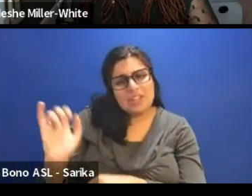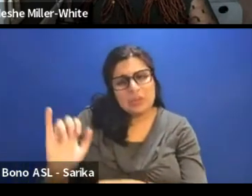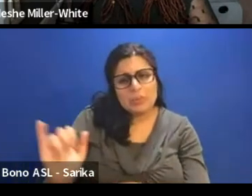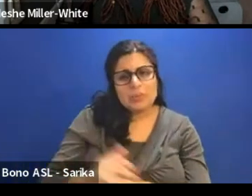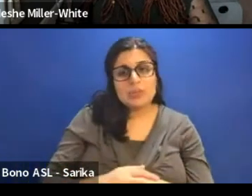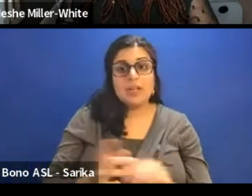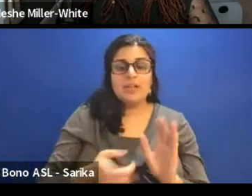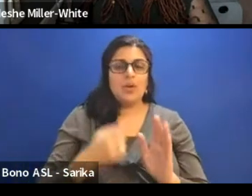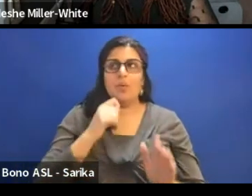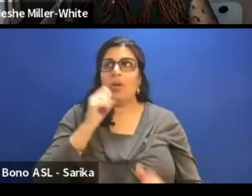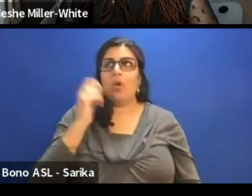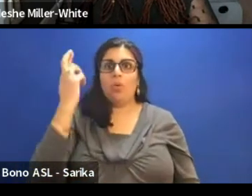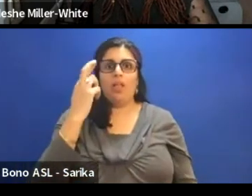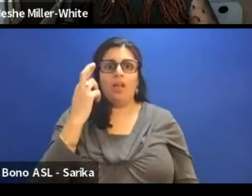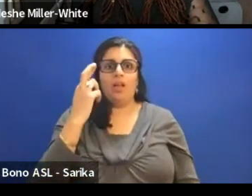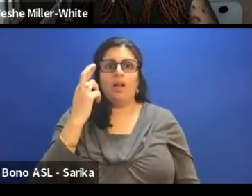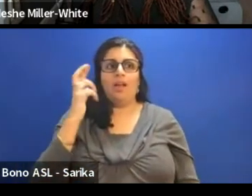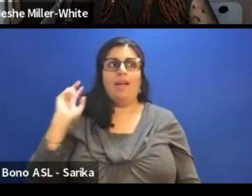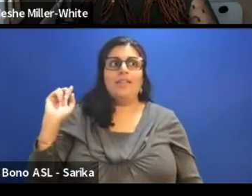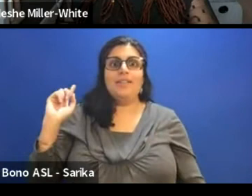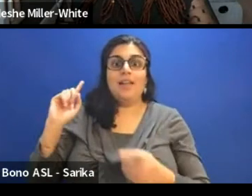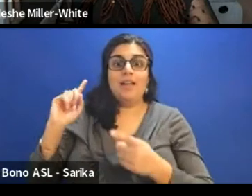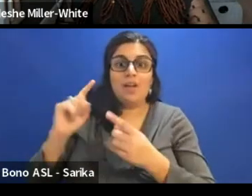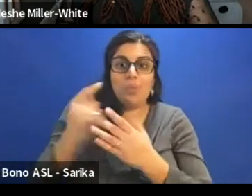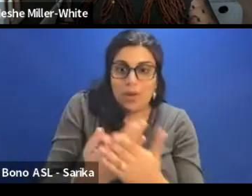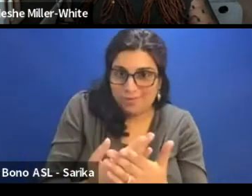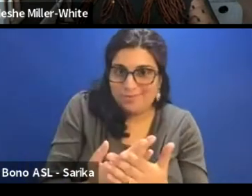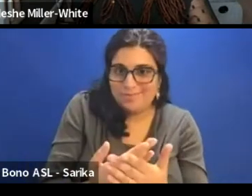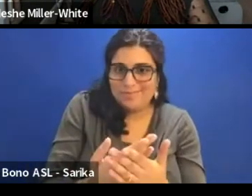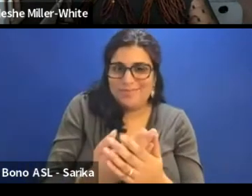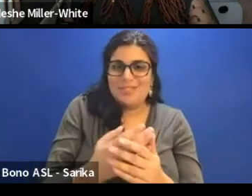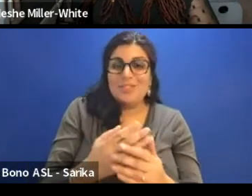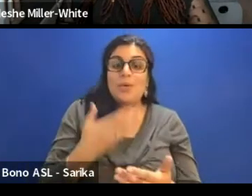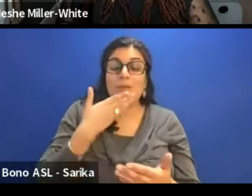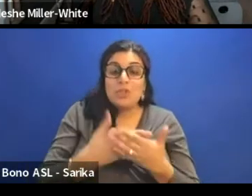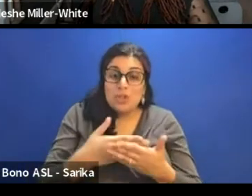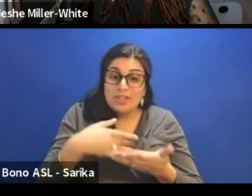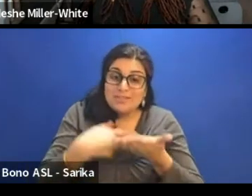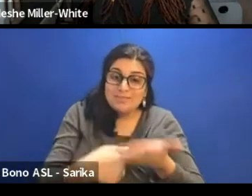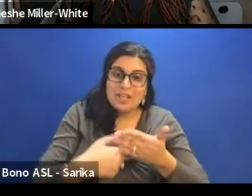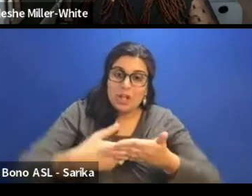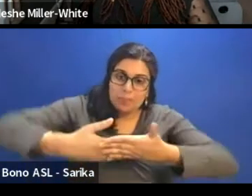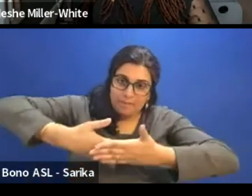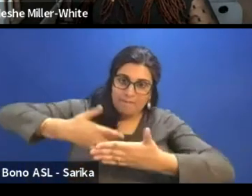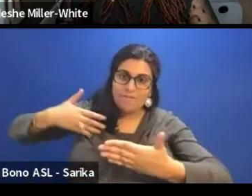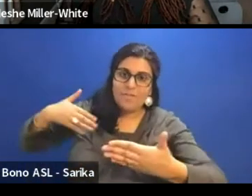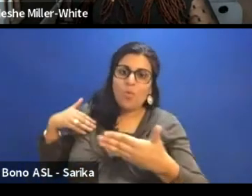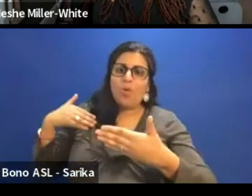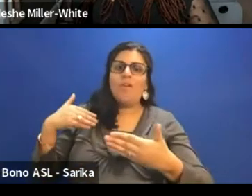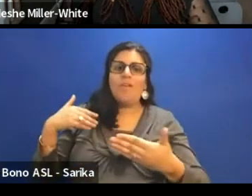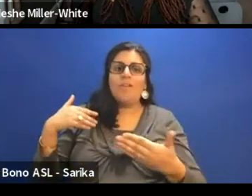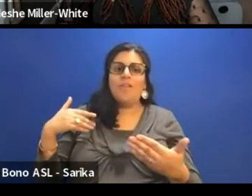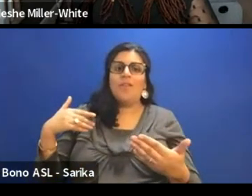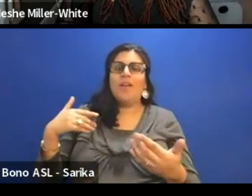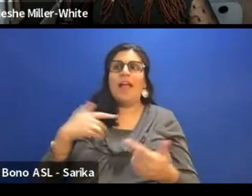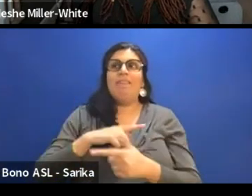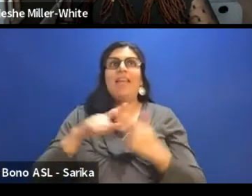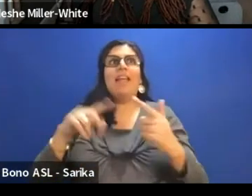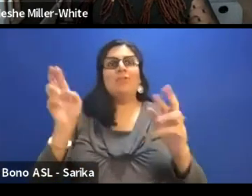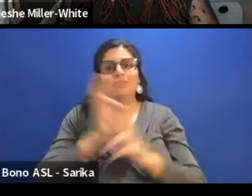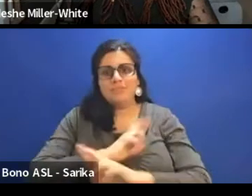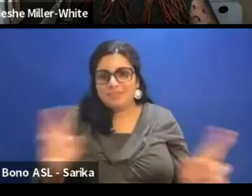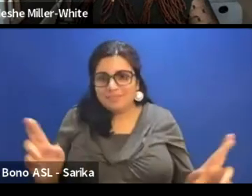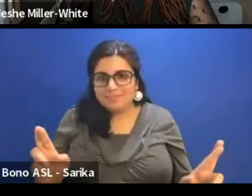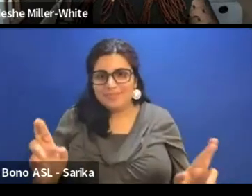sometimes don't realize it until we're there. So it's really good to talk about these things so that you know, right? You know